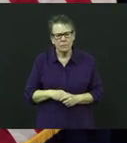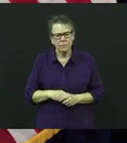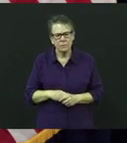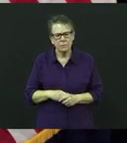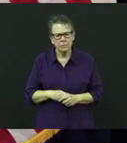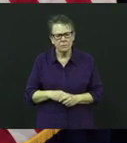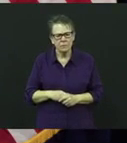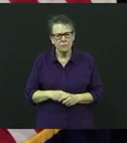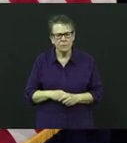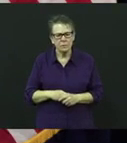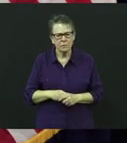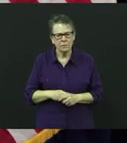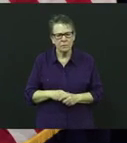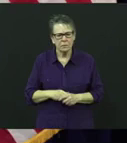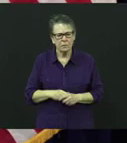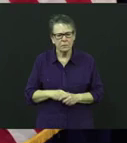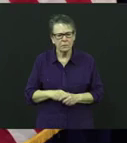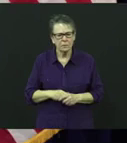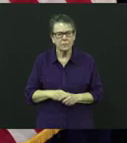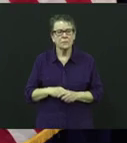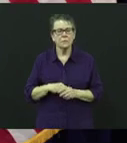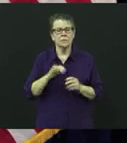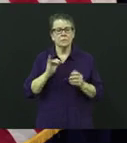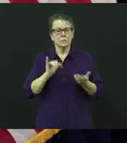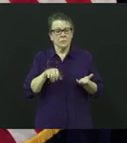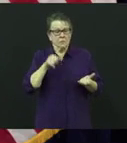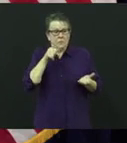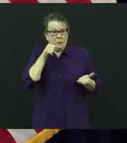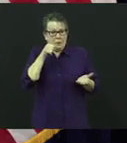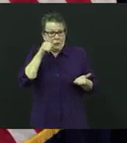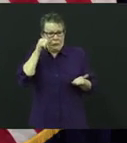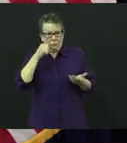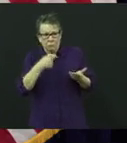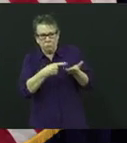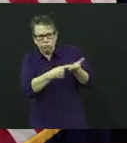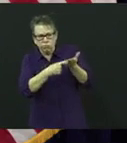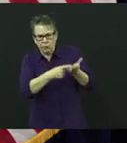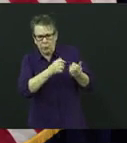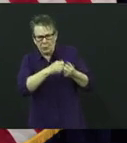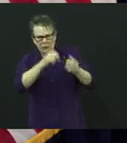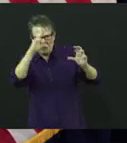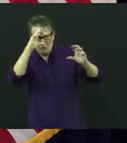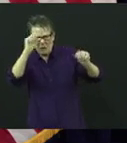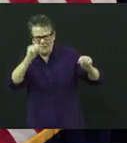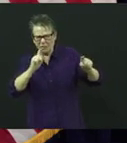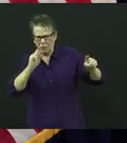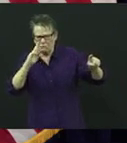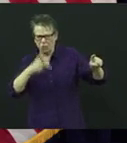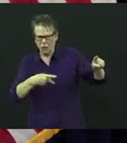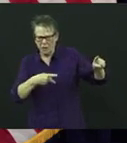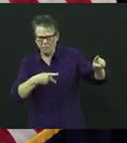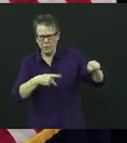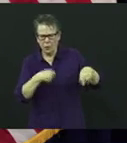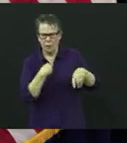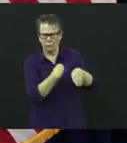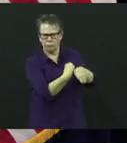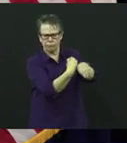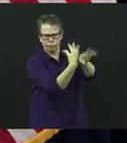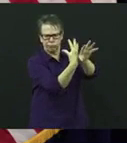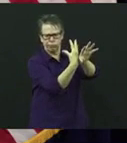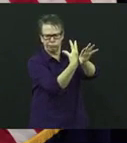had a VTC, a video conference call with the Vice President. We then last evening had